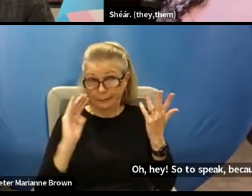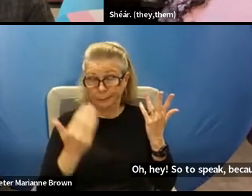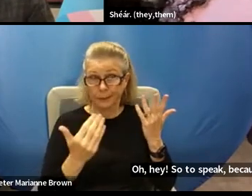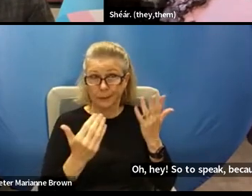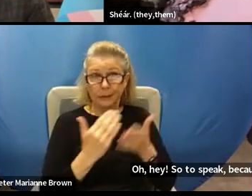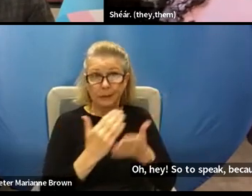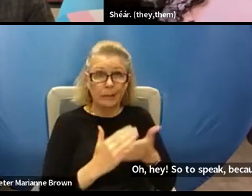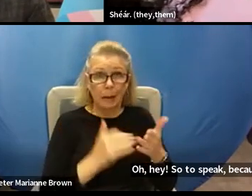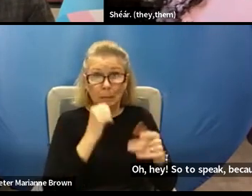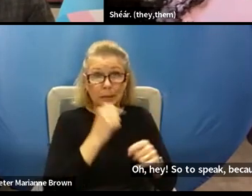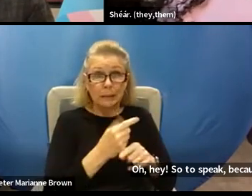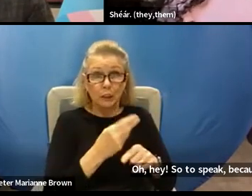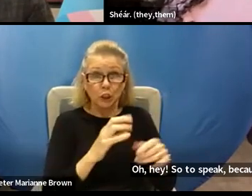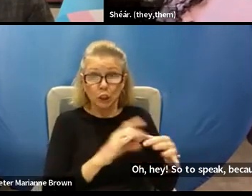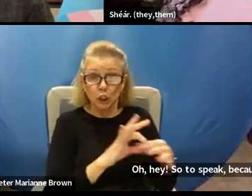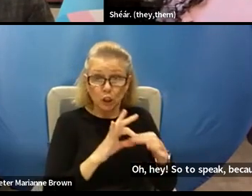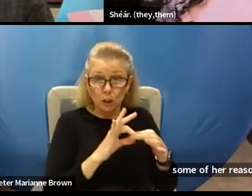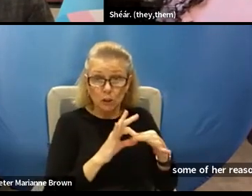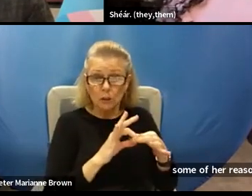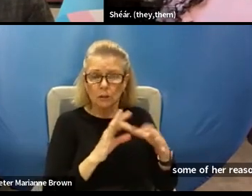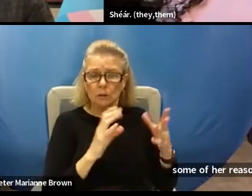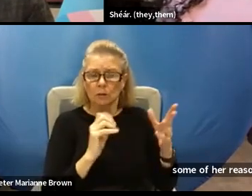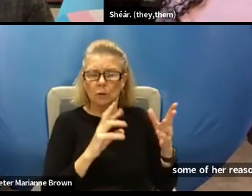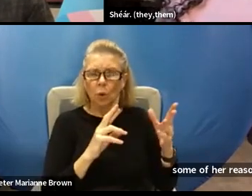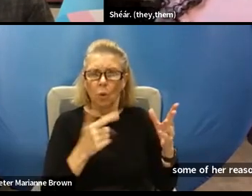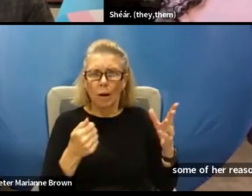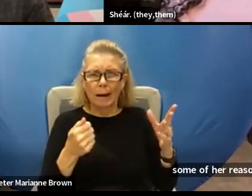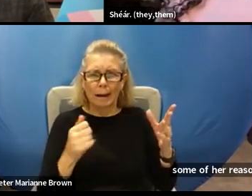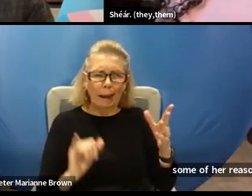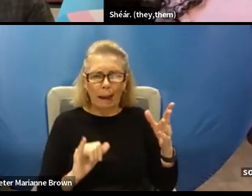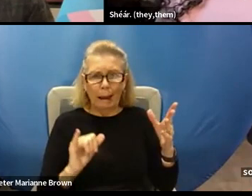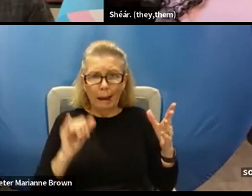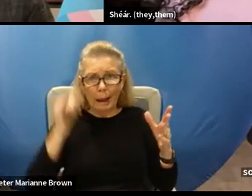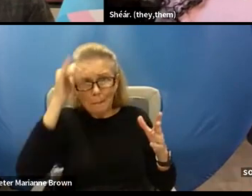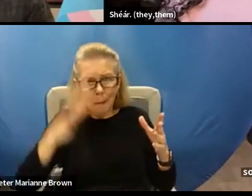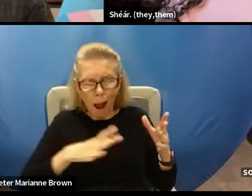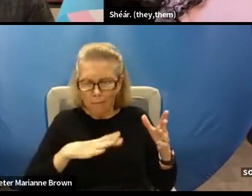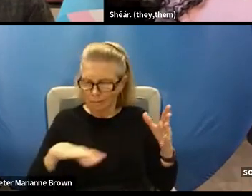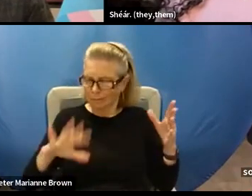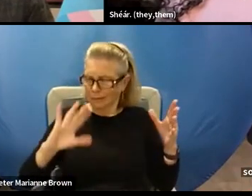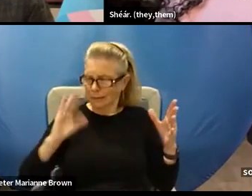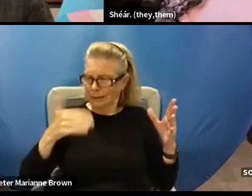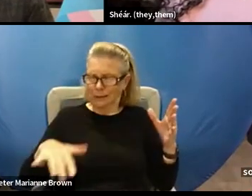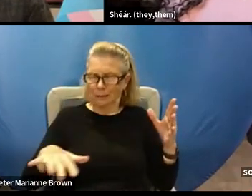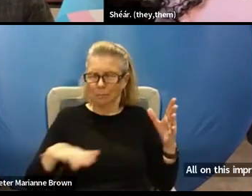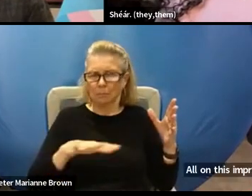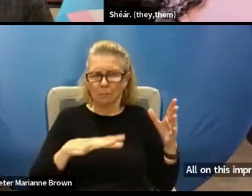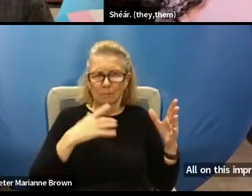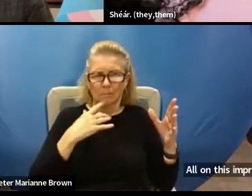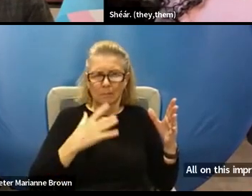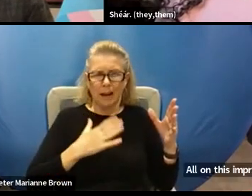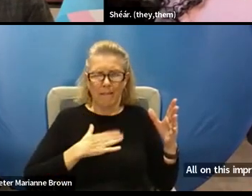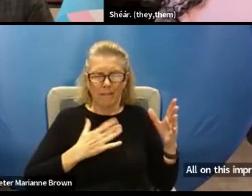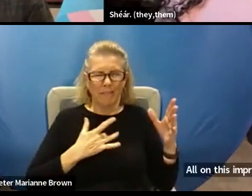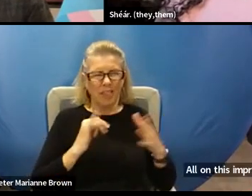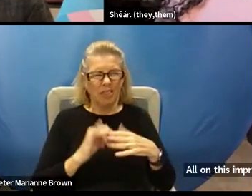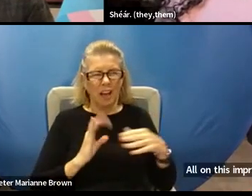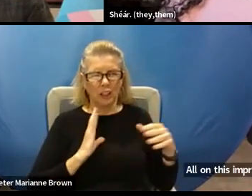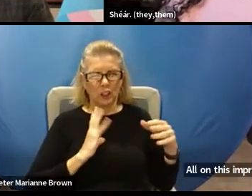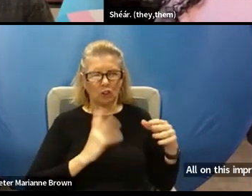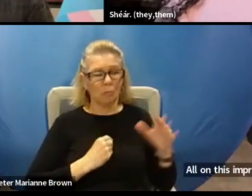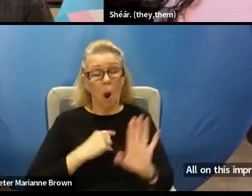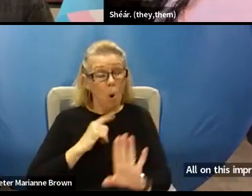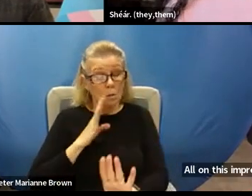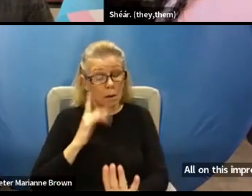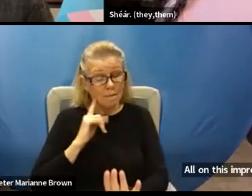cisgender gay men are all on this impression that trans women, I'm only speaking for